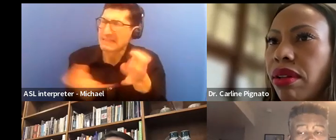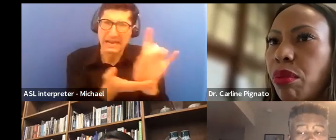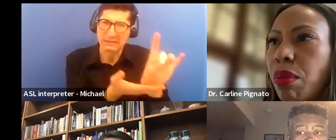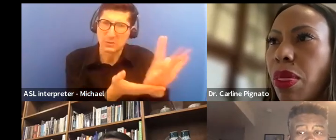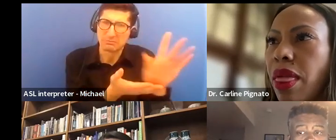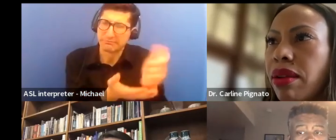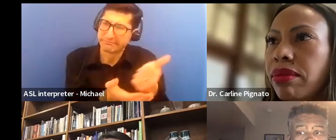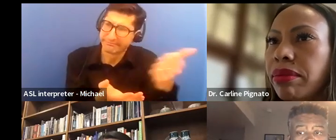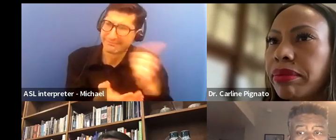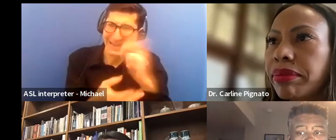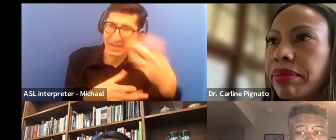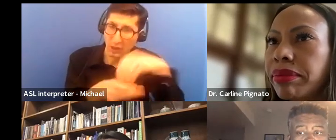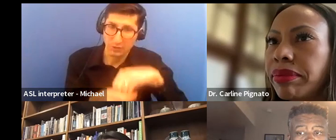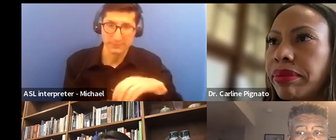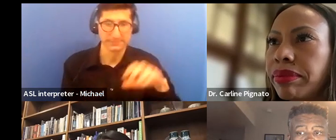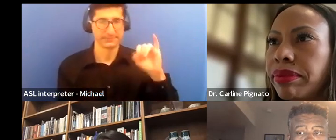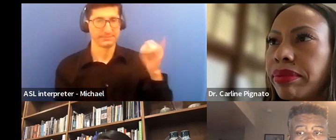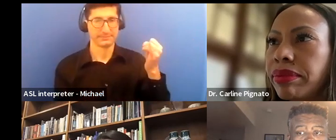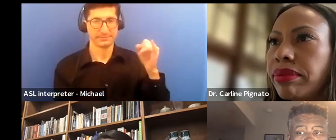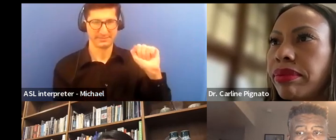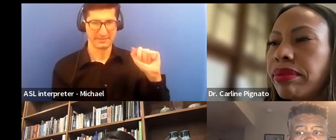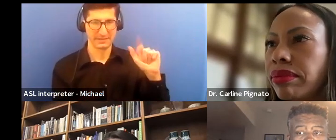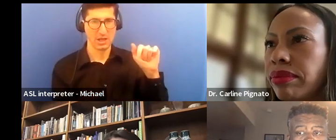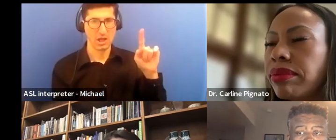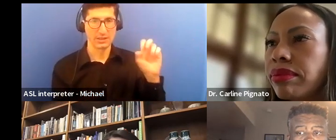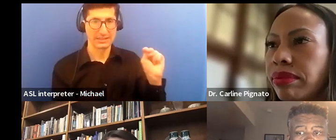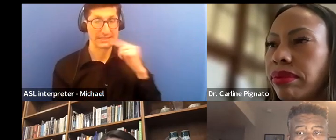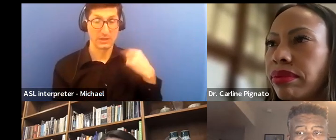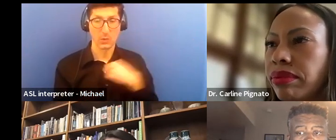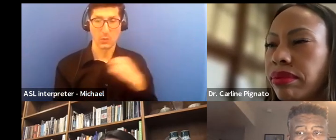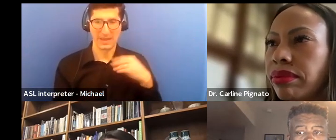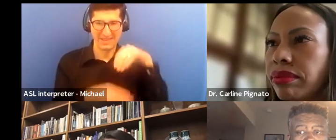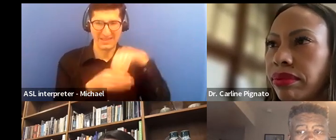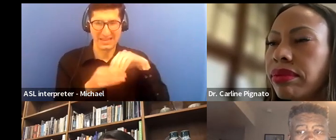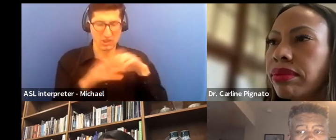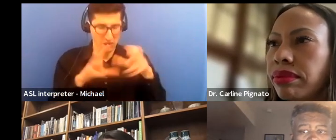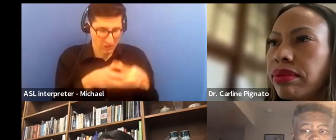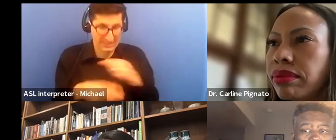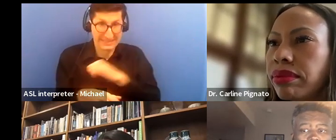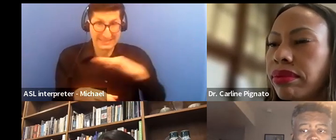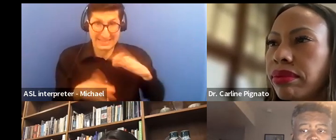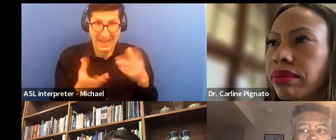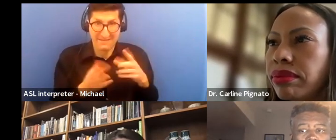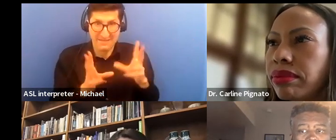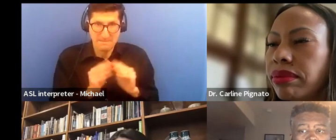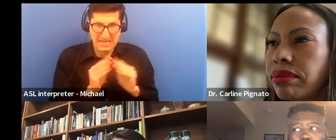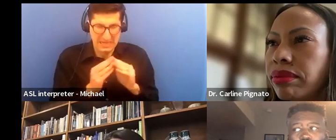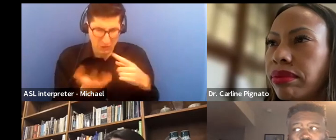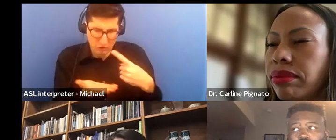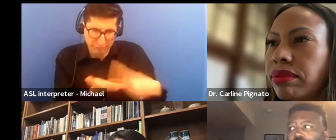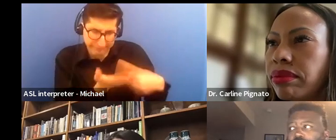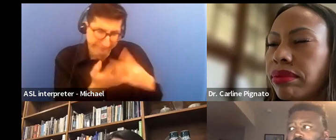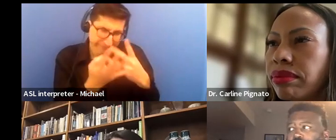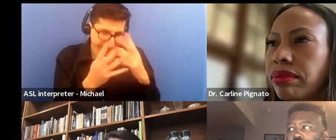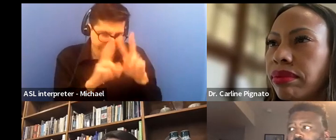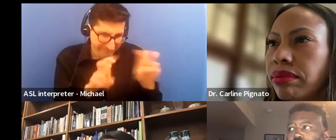an internal staff meeting to look at all the candidates and their materials. And then we may create kind of a